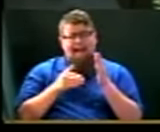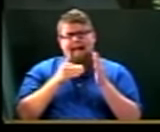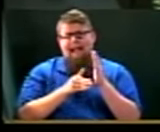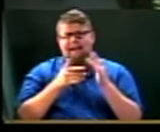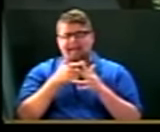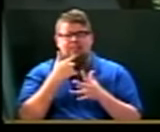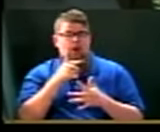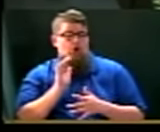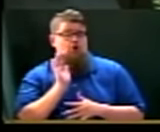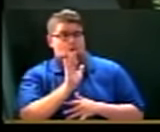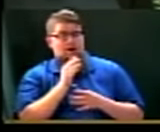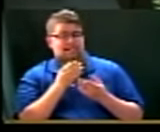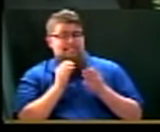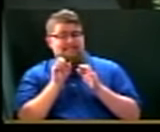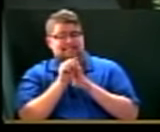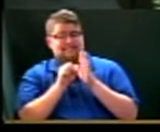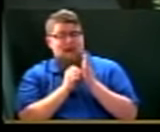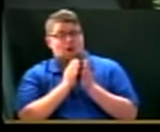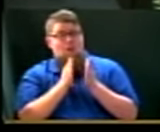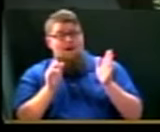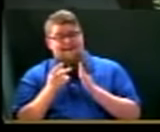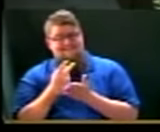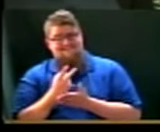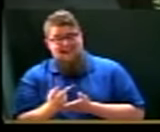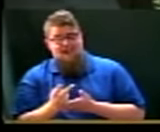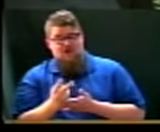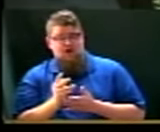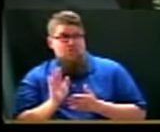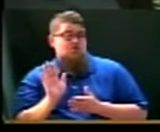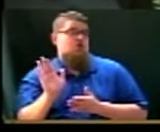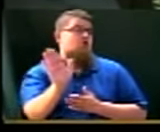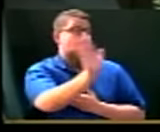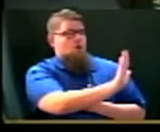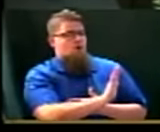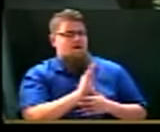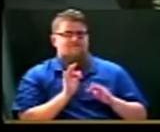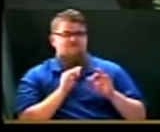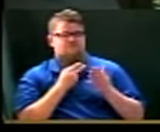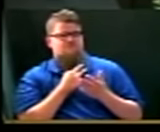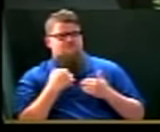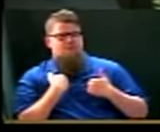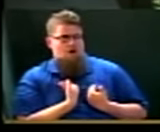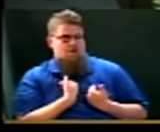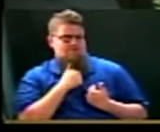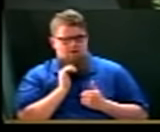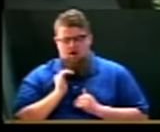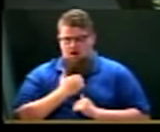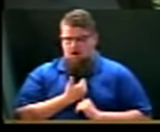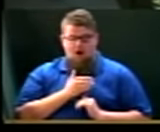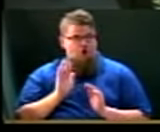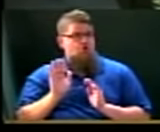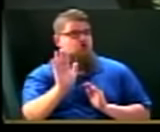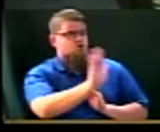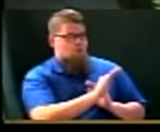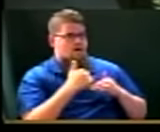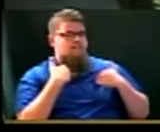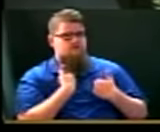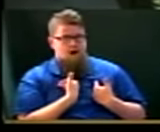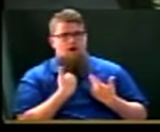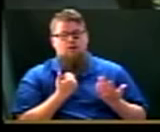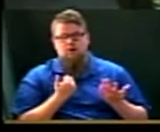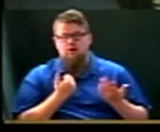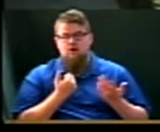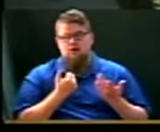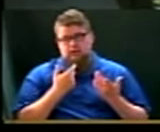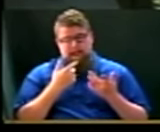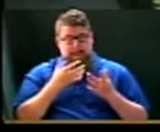their statewide failure of their systems is the fault of our teachers. And at some point we have to call it like we see